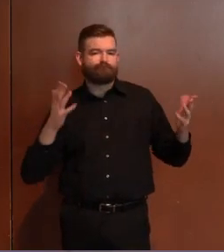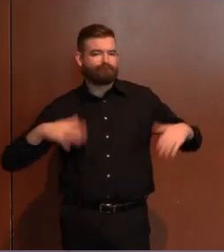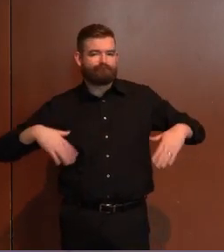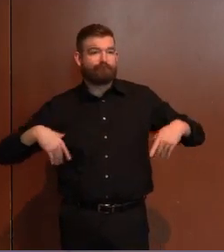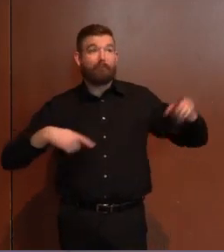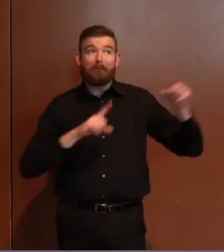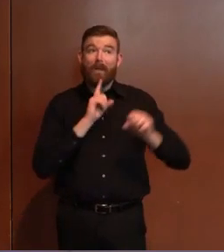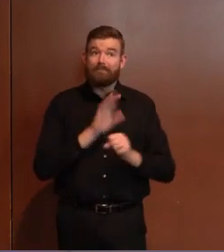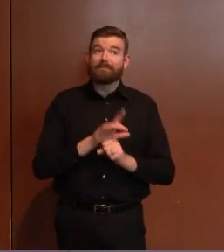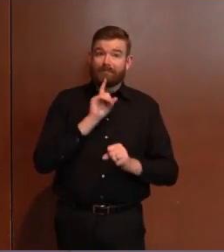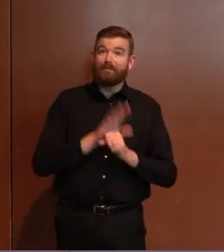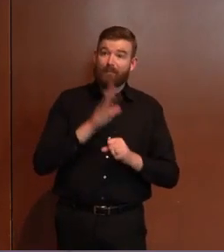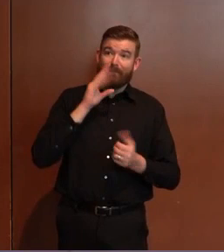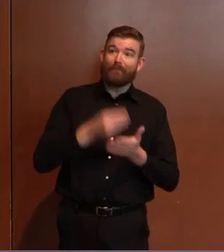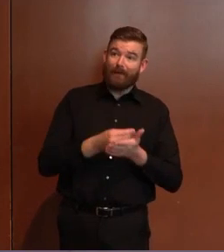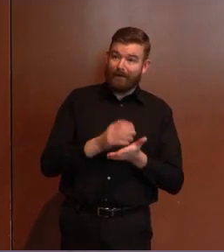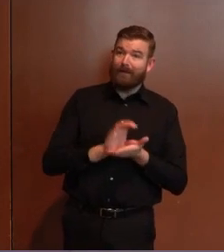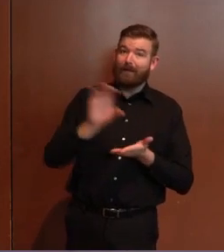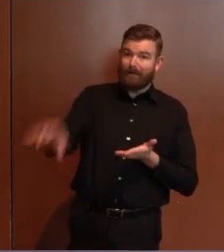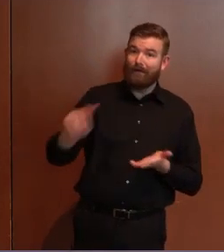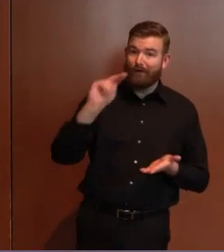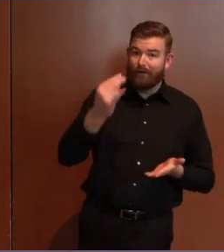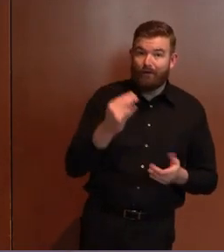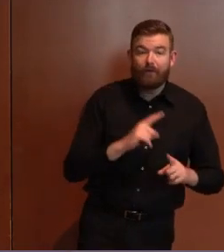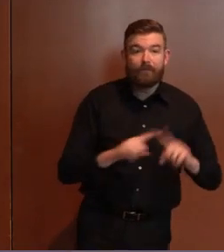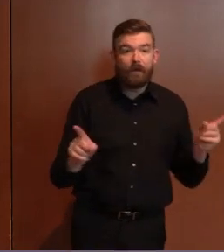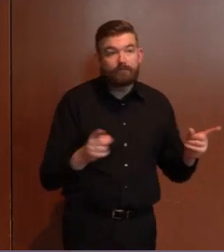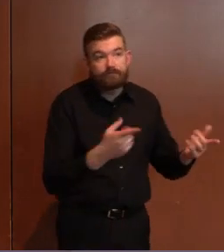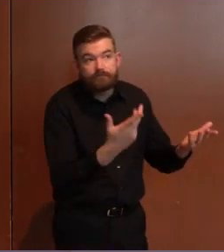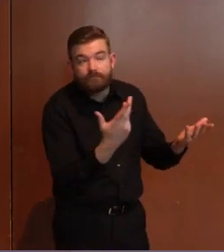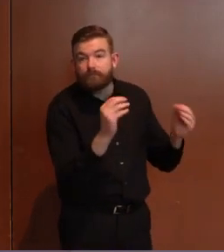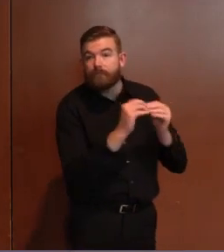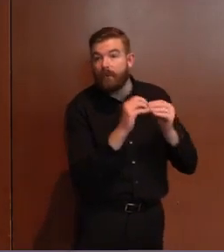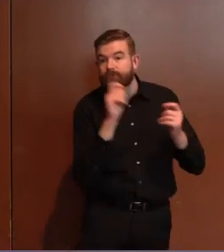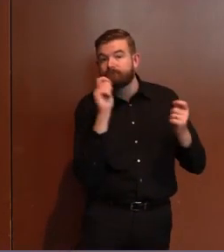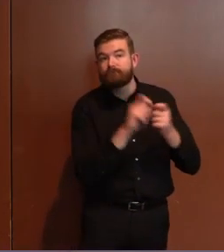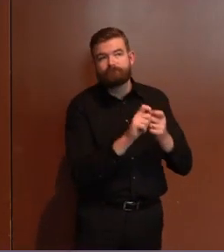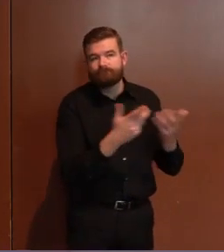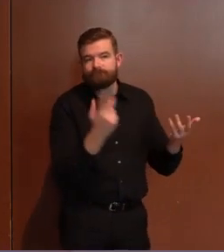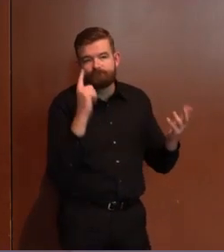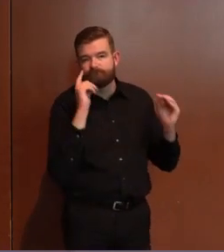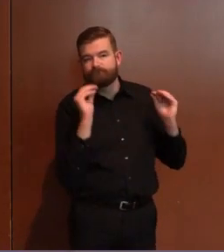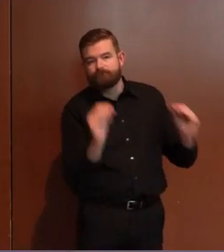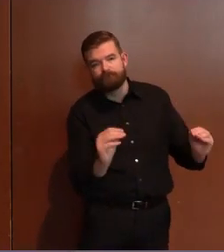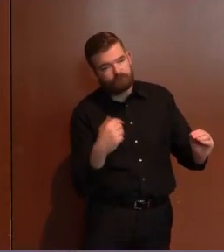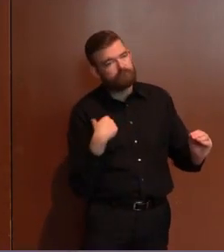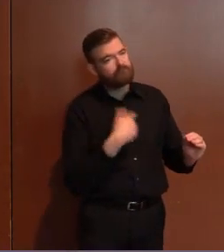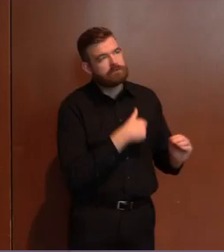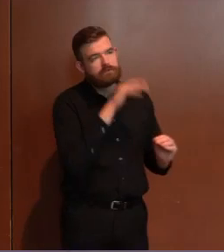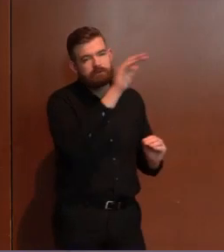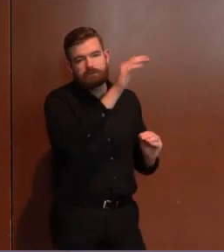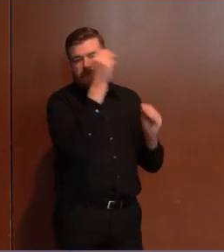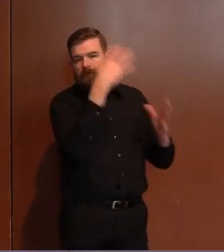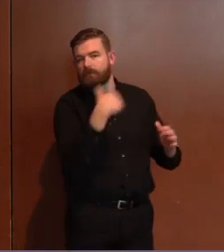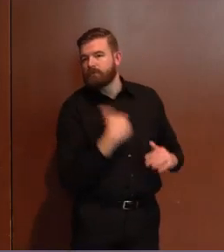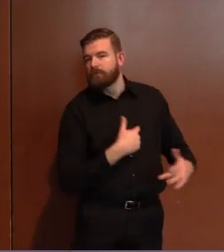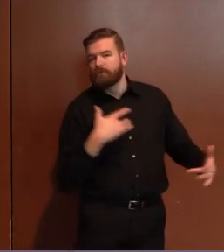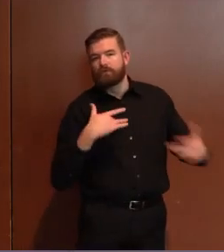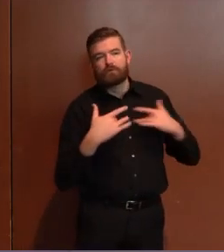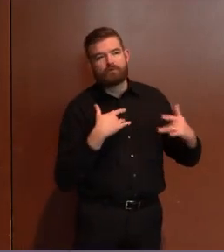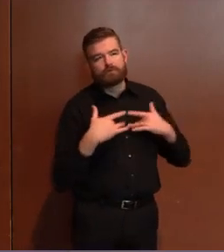details to themselves. We let our concerns be known as this bill was being hatched to the highest levels in